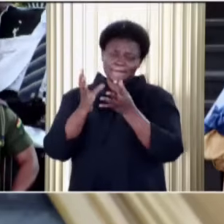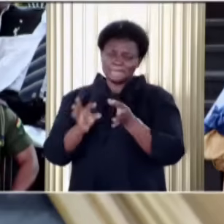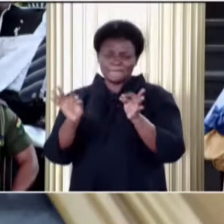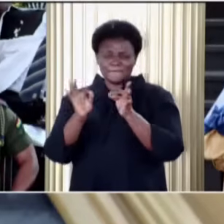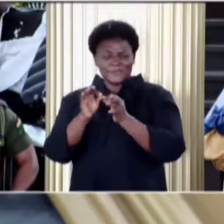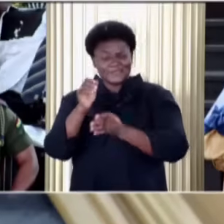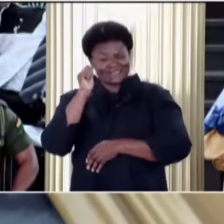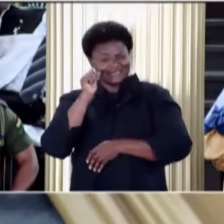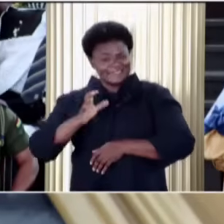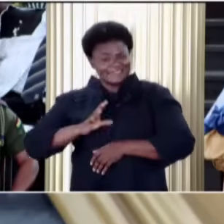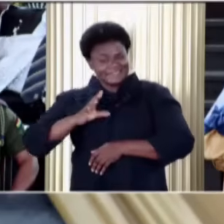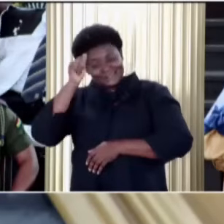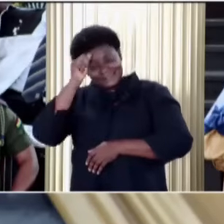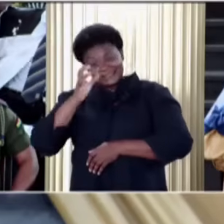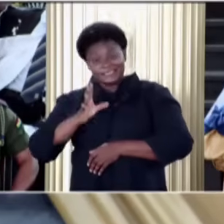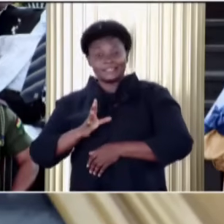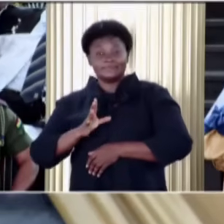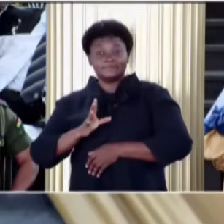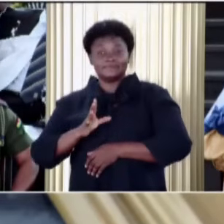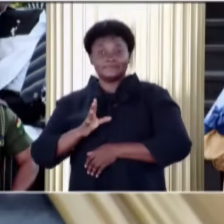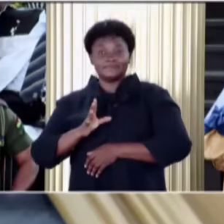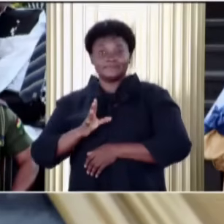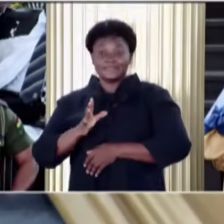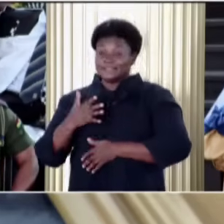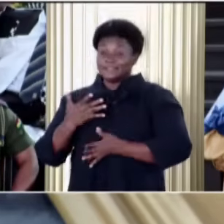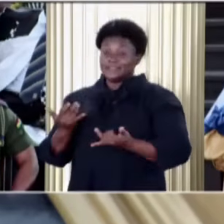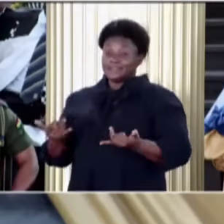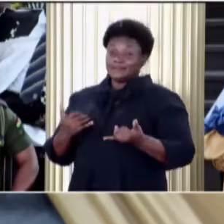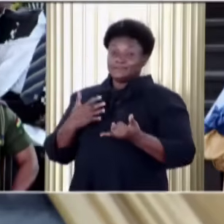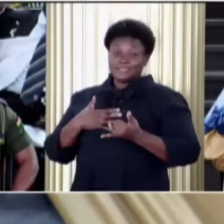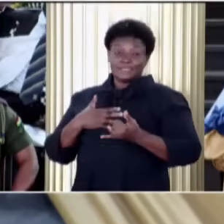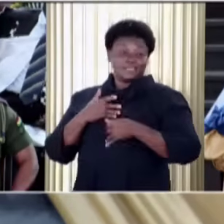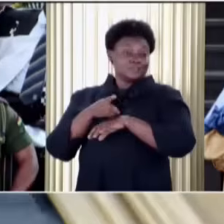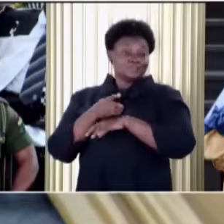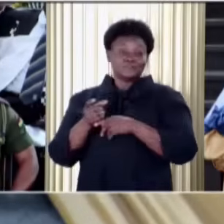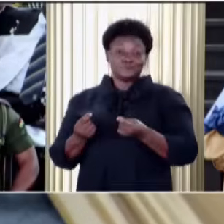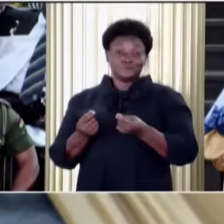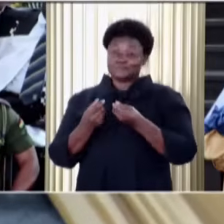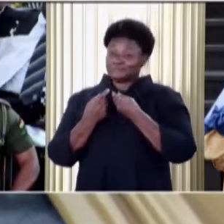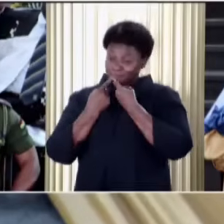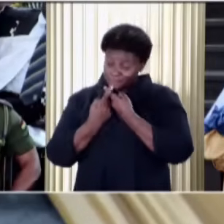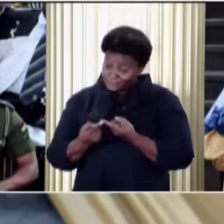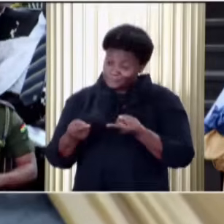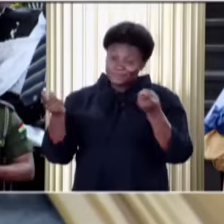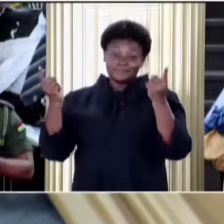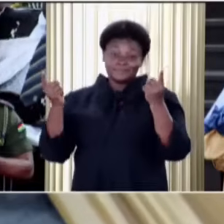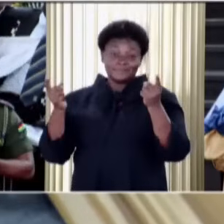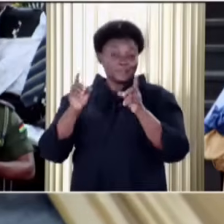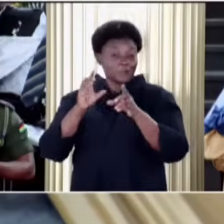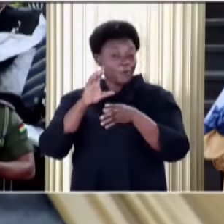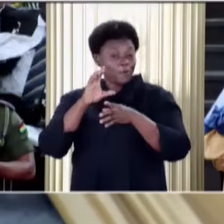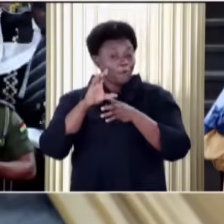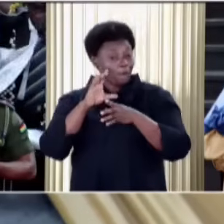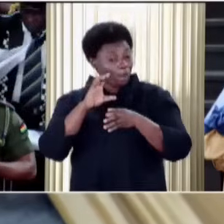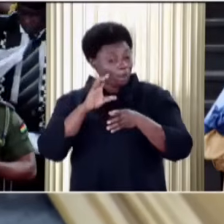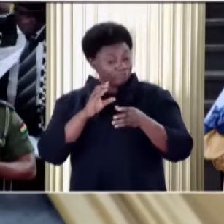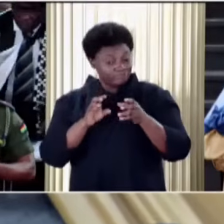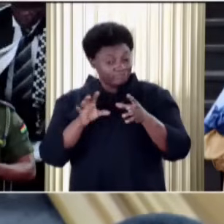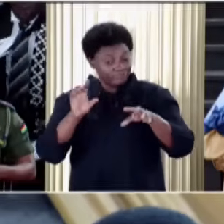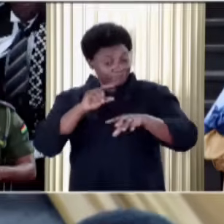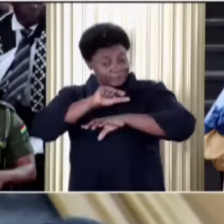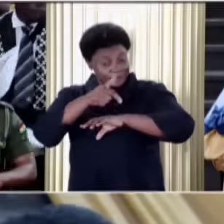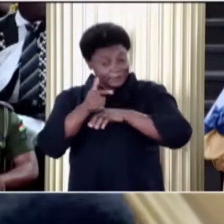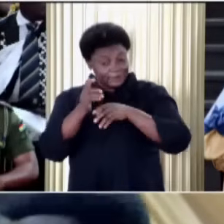ladies and gentlemen, it is now my duty to declare this congregation's ceremony